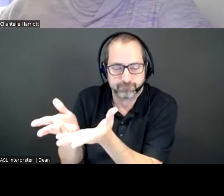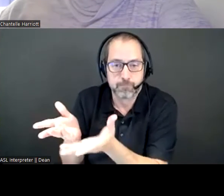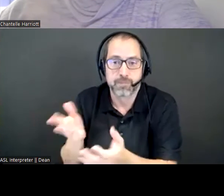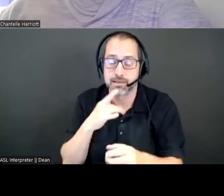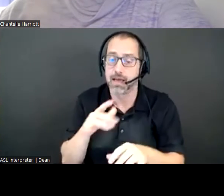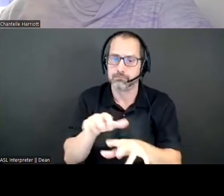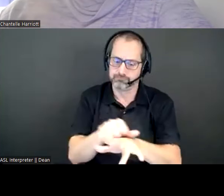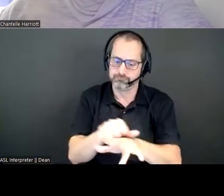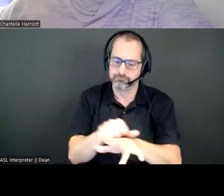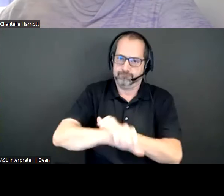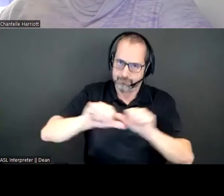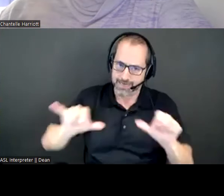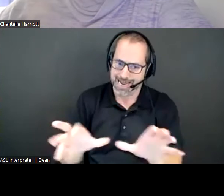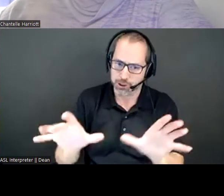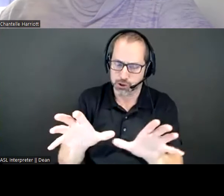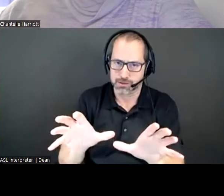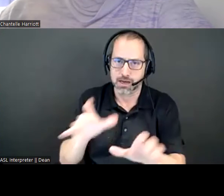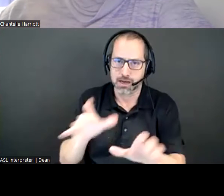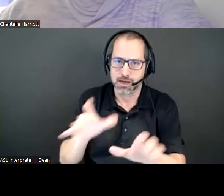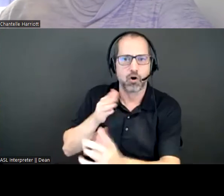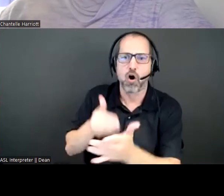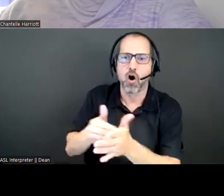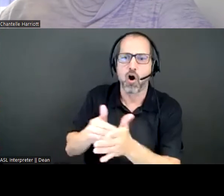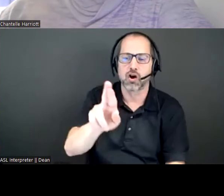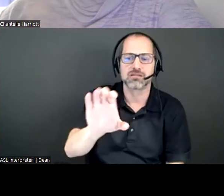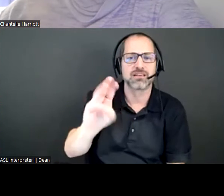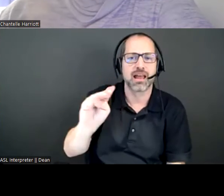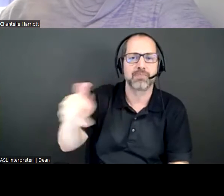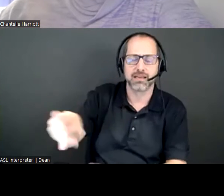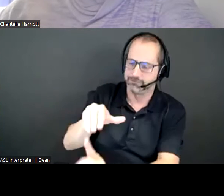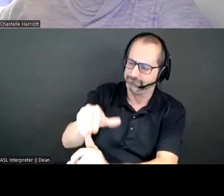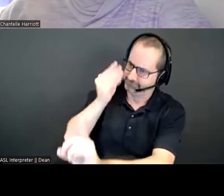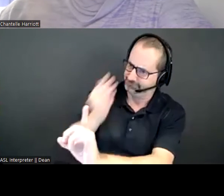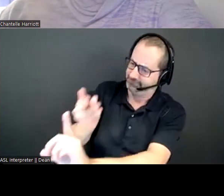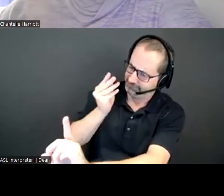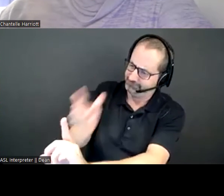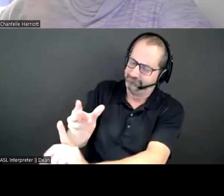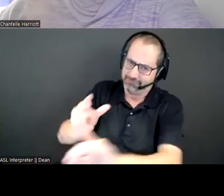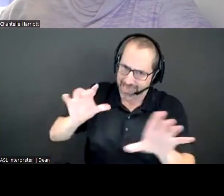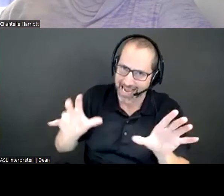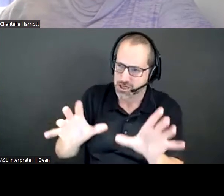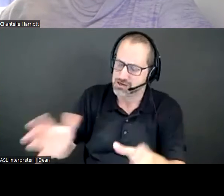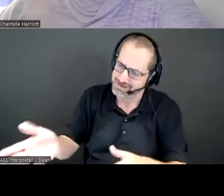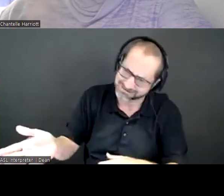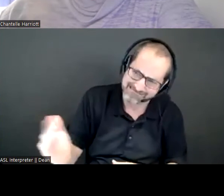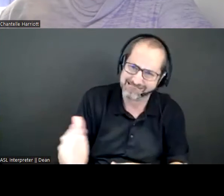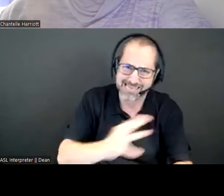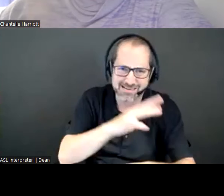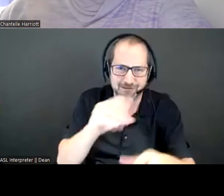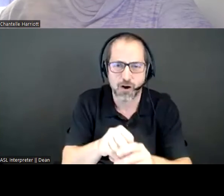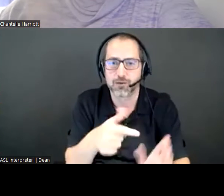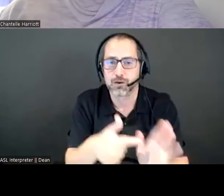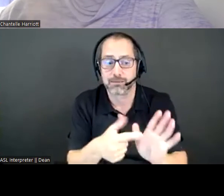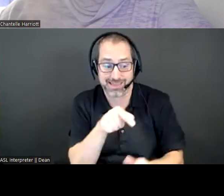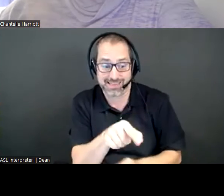I always talk to the RCMP about that, getting involved in events like this Friday,